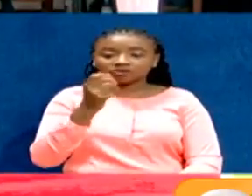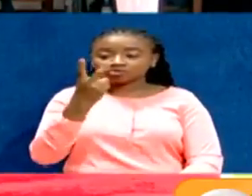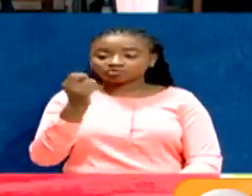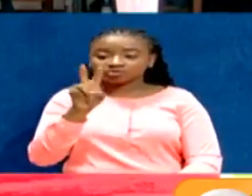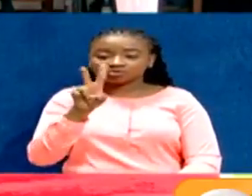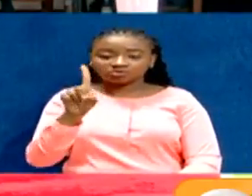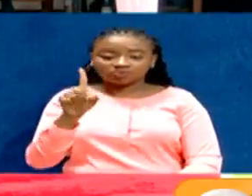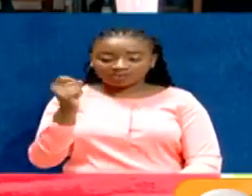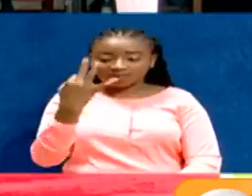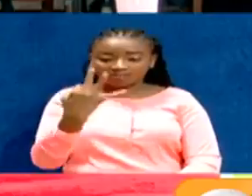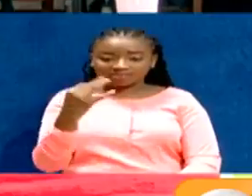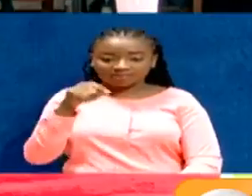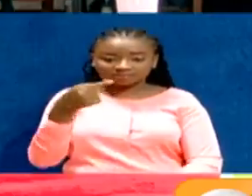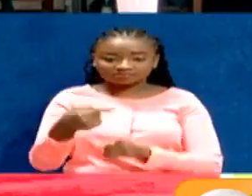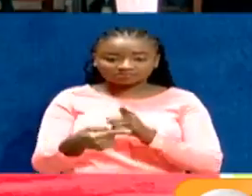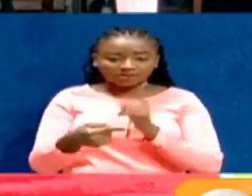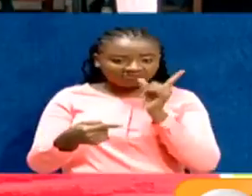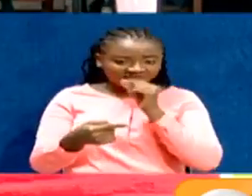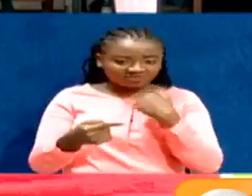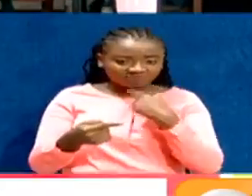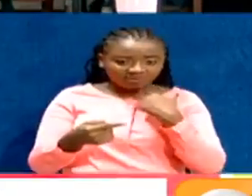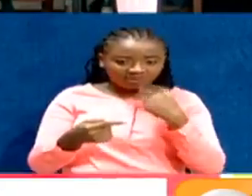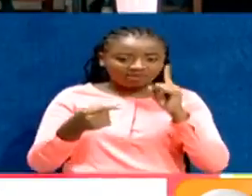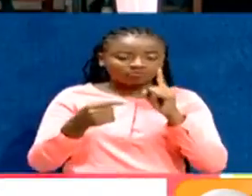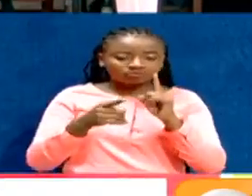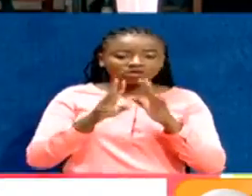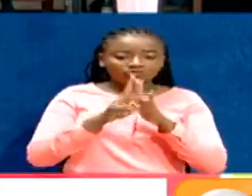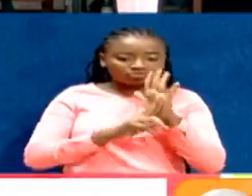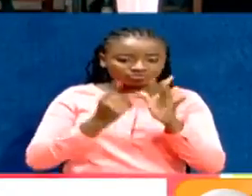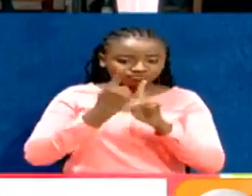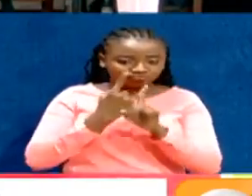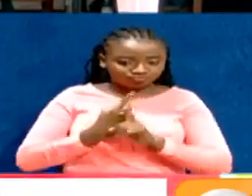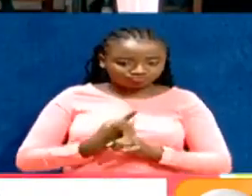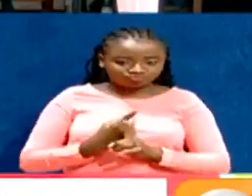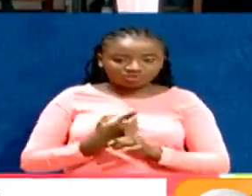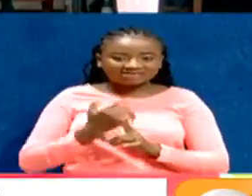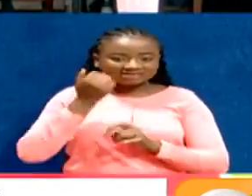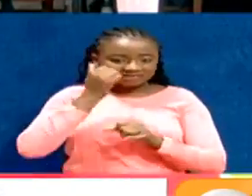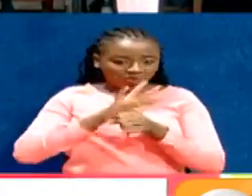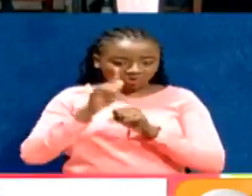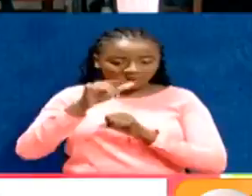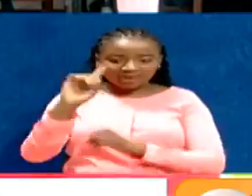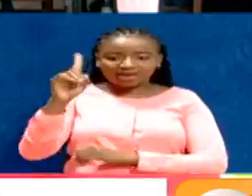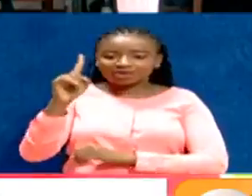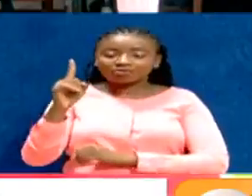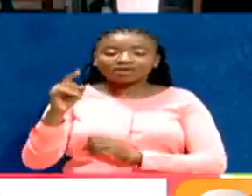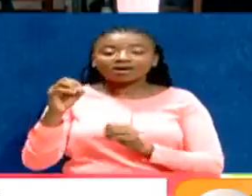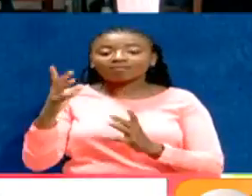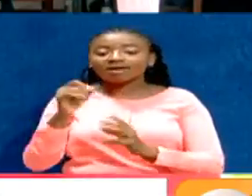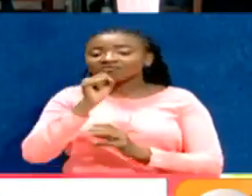year, announcing the obtaining containment measures. Our COVID caseload in Nairobi alone